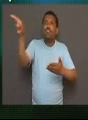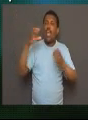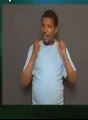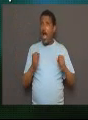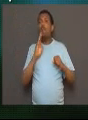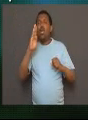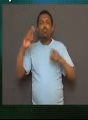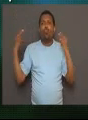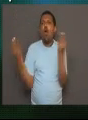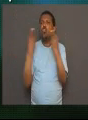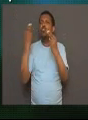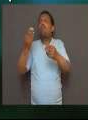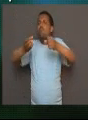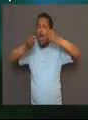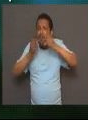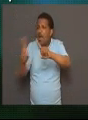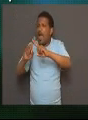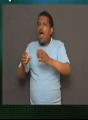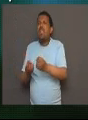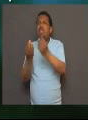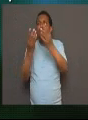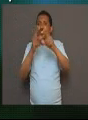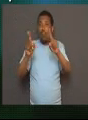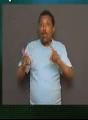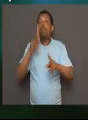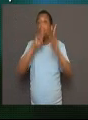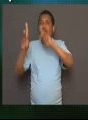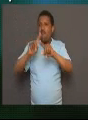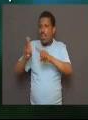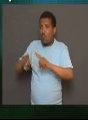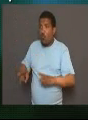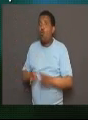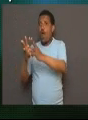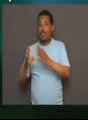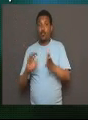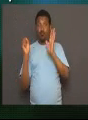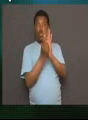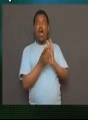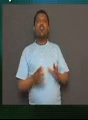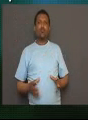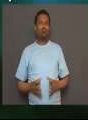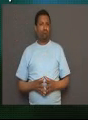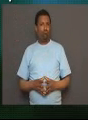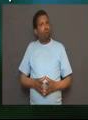different people in a variety of ways. For instance,